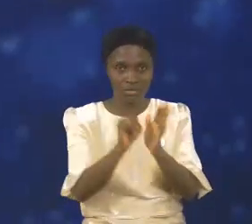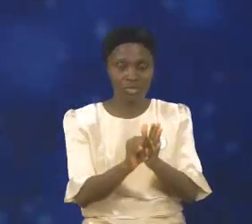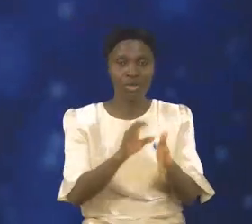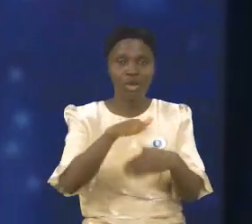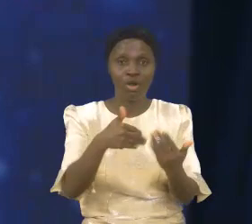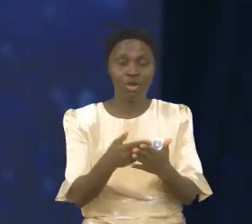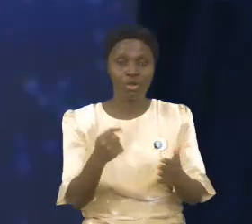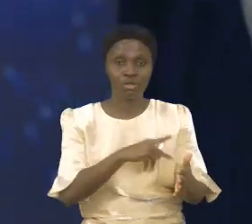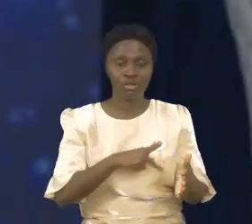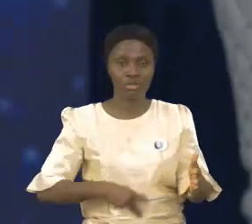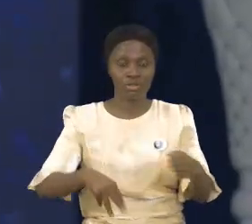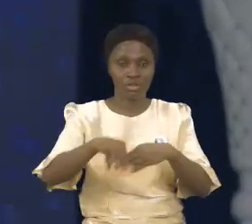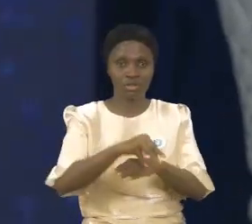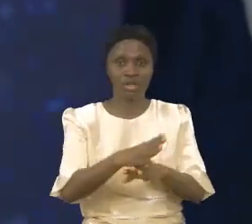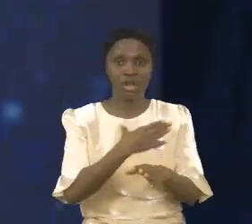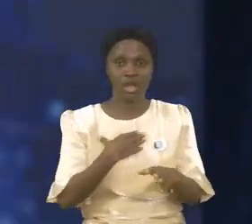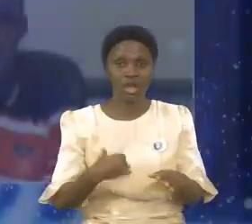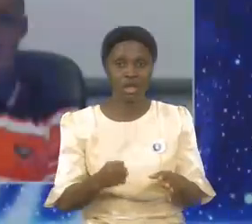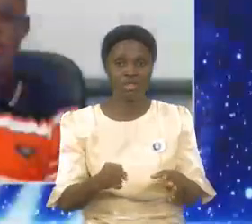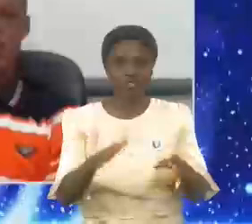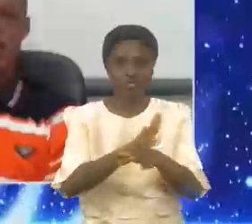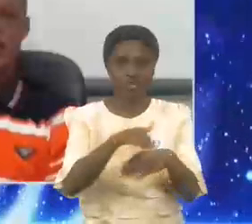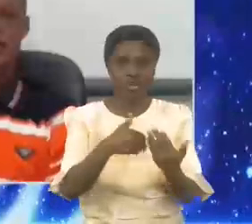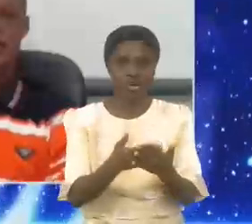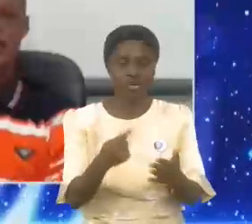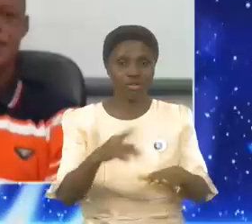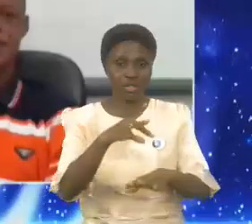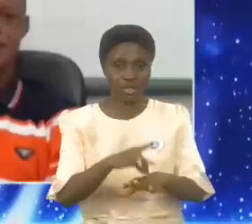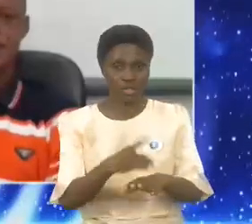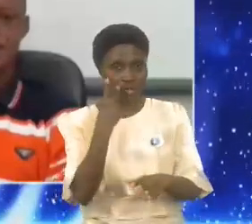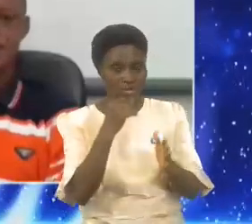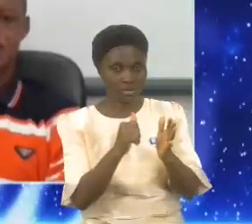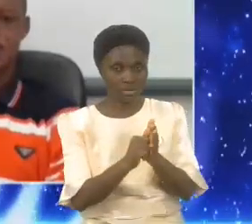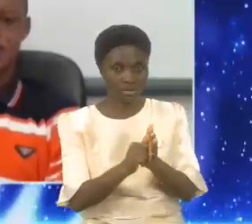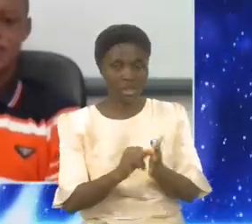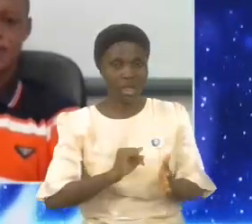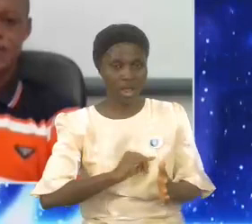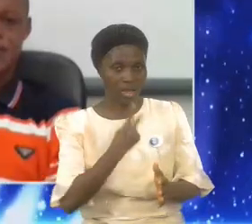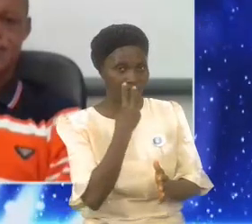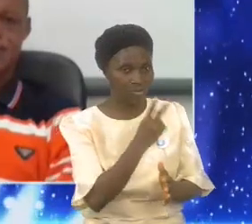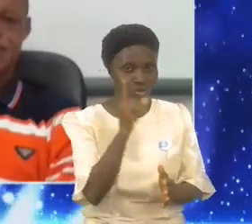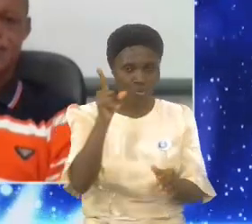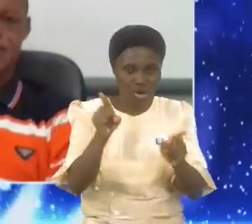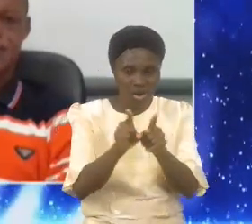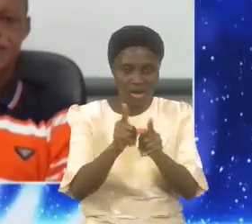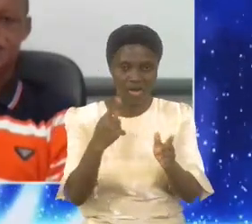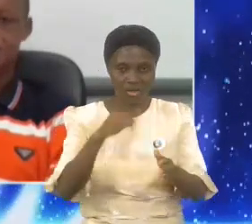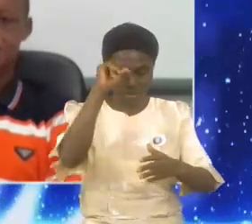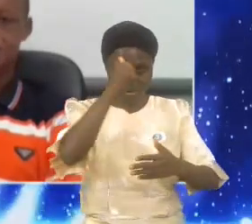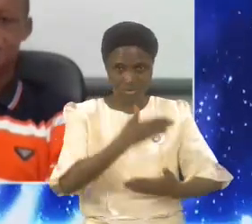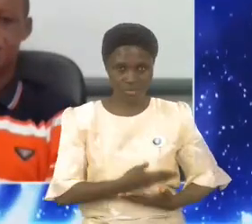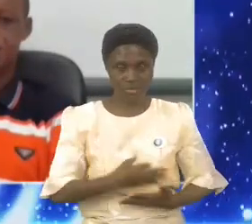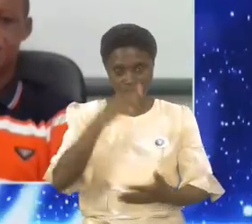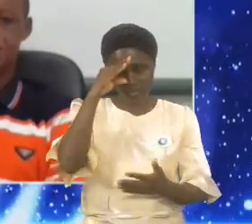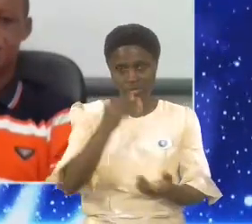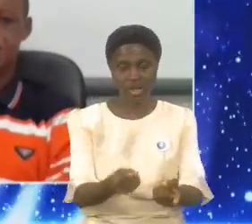crumbled, and he filled all the earth. He said, I saw one like the Son of Man came with